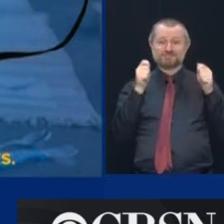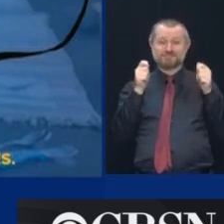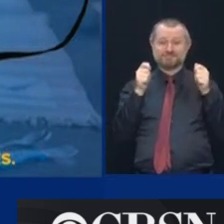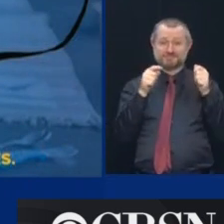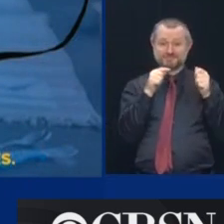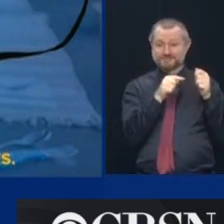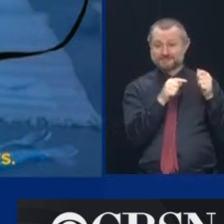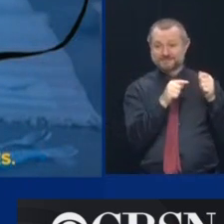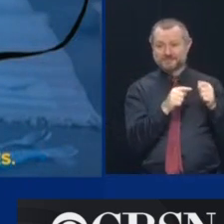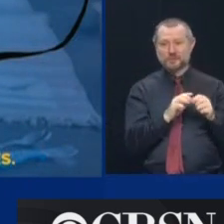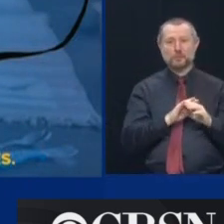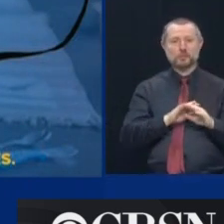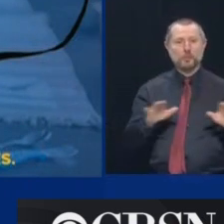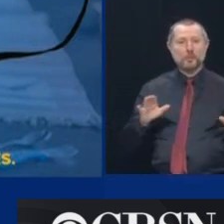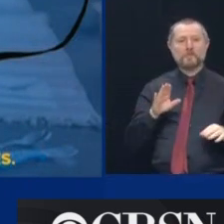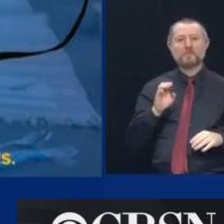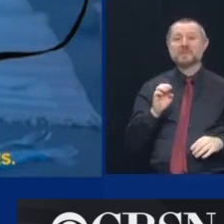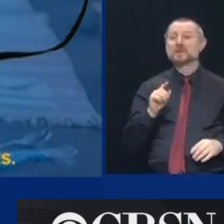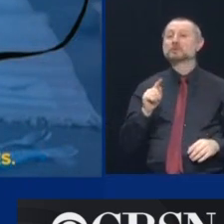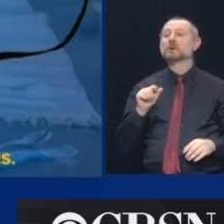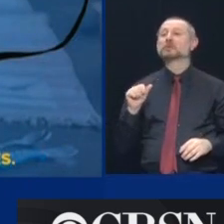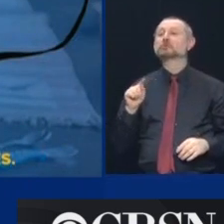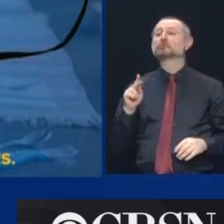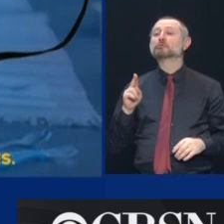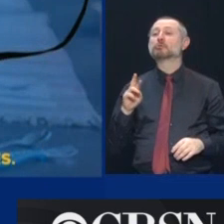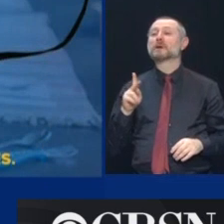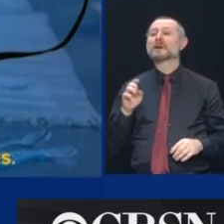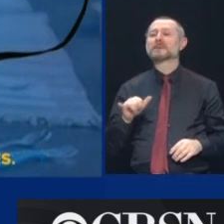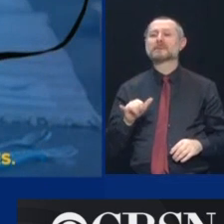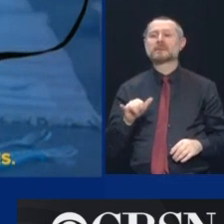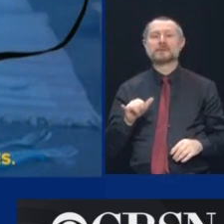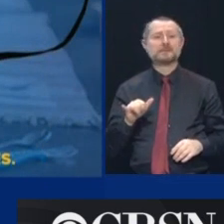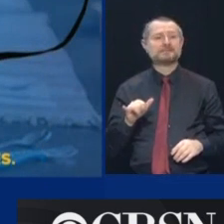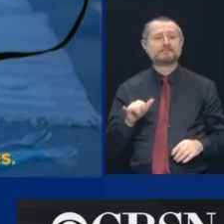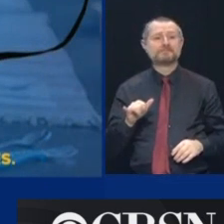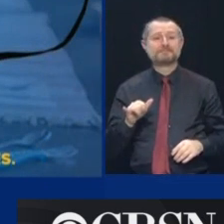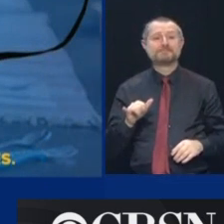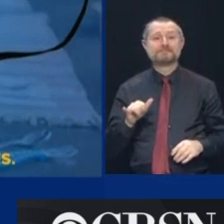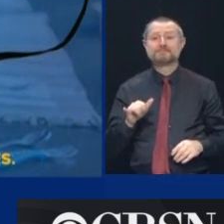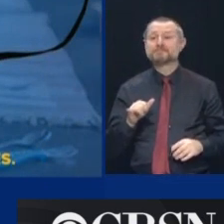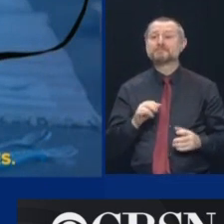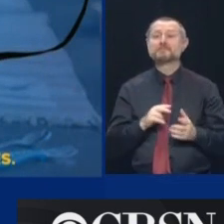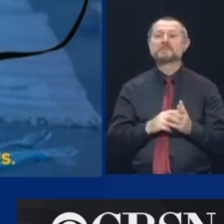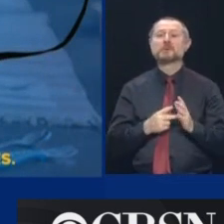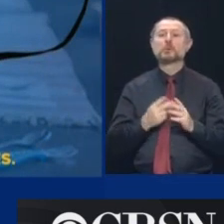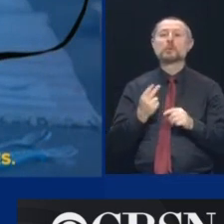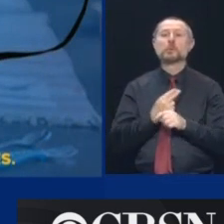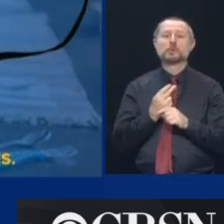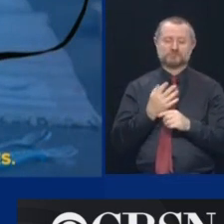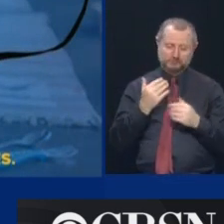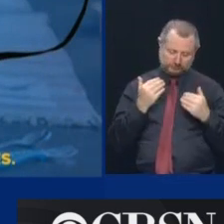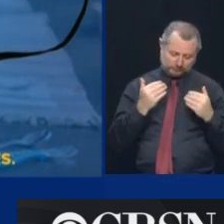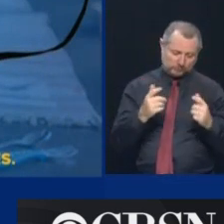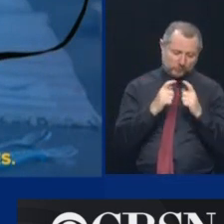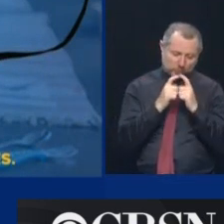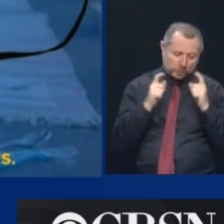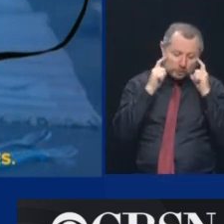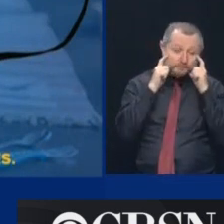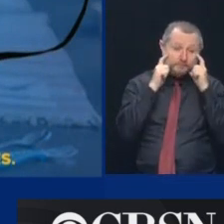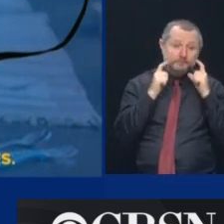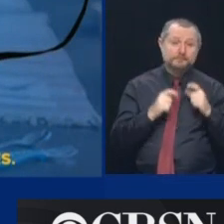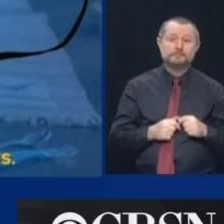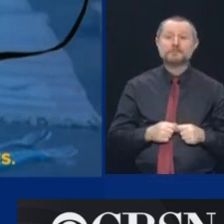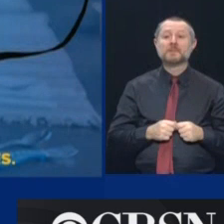Don't be a turkey. This Thanksgiving, wear a mask. We also cut to the chase as New Yorkers,